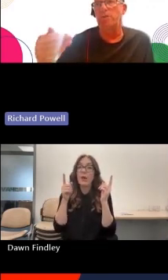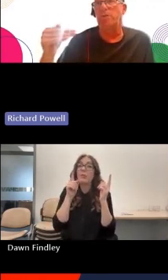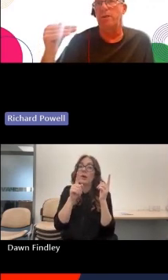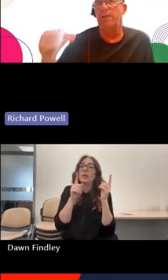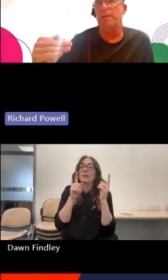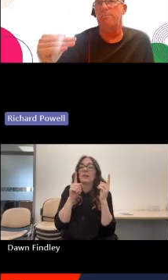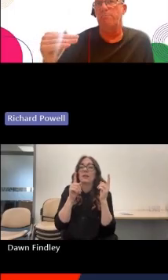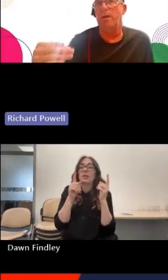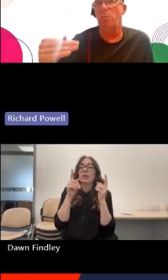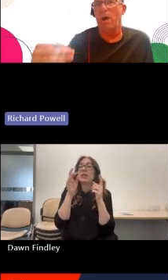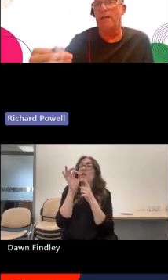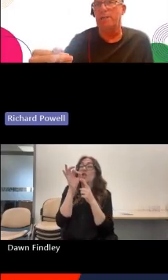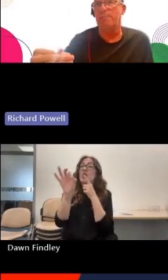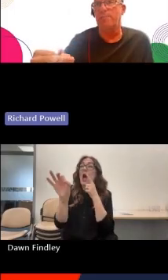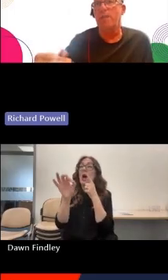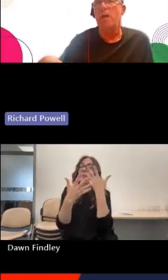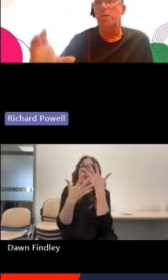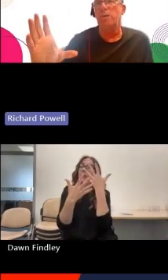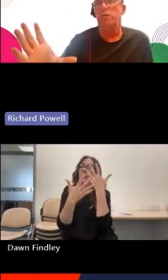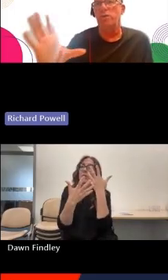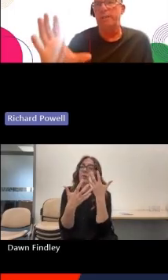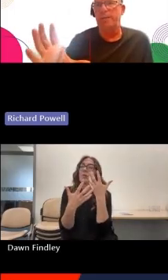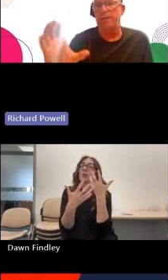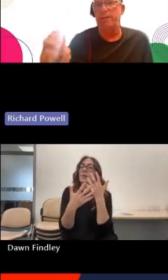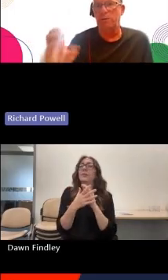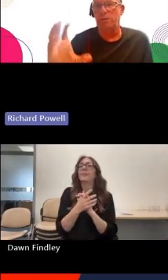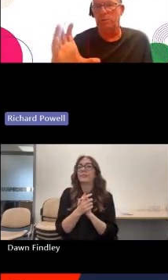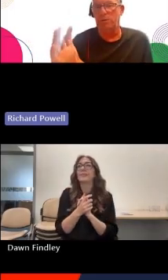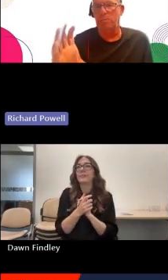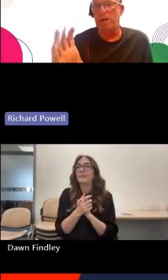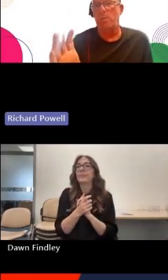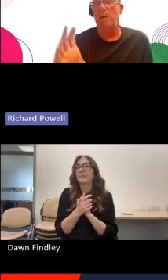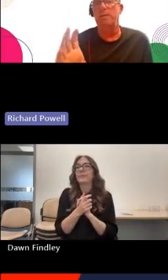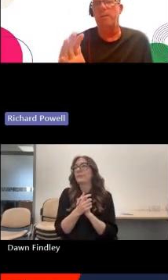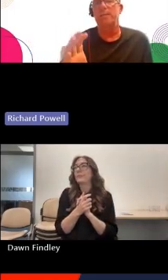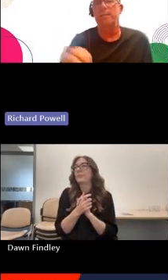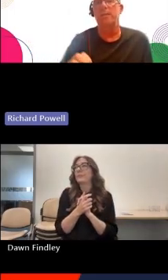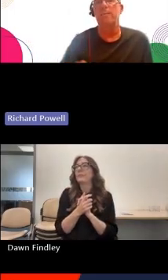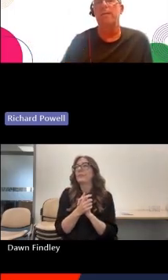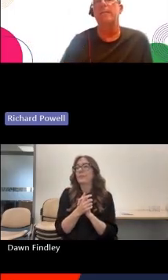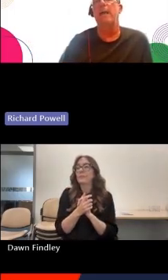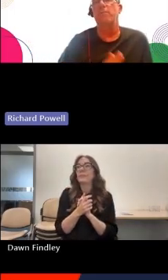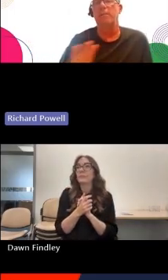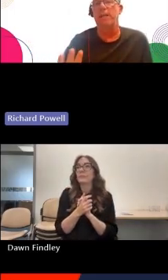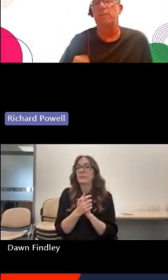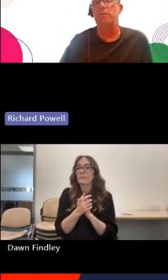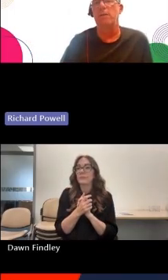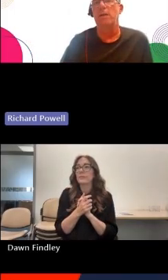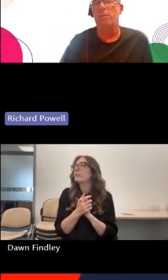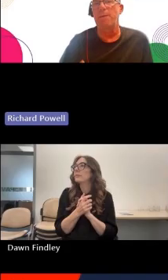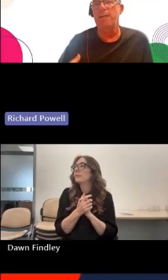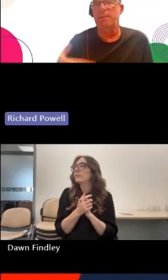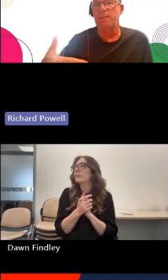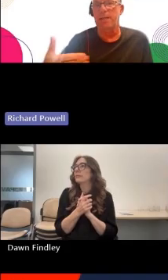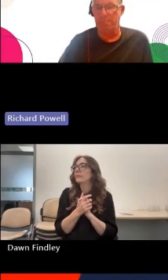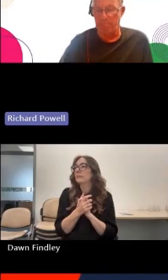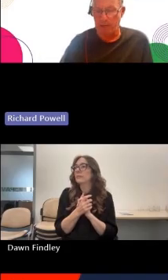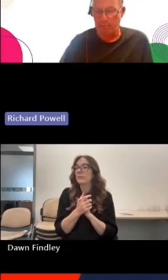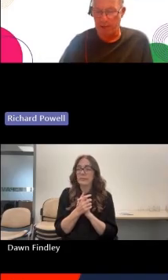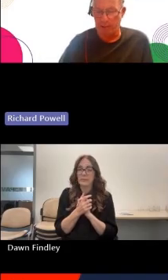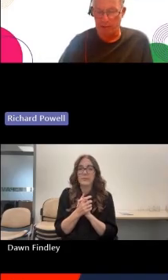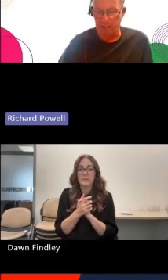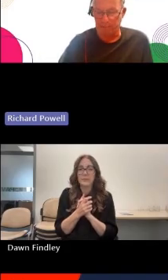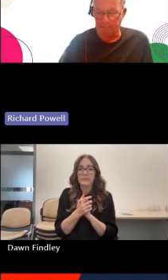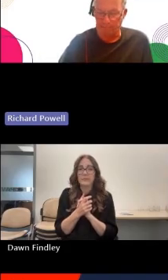that sharpness of the bright white. So it's just dulled the bright white a little bit. Everything else remains the